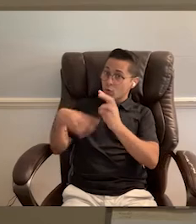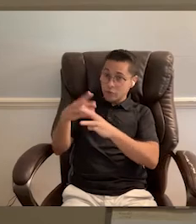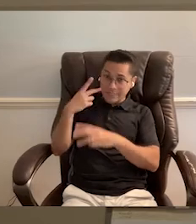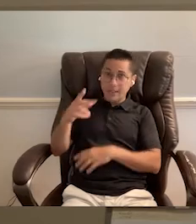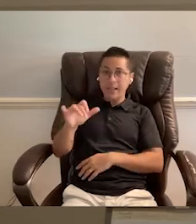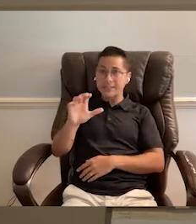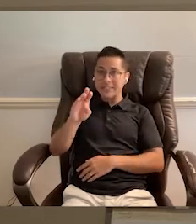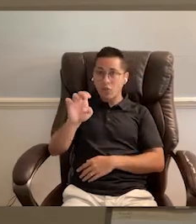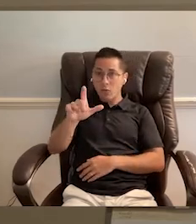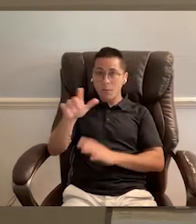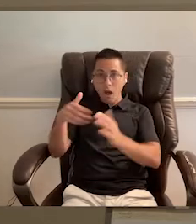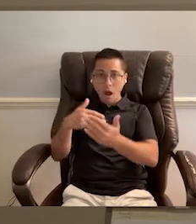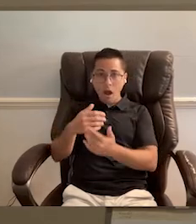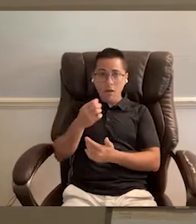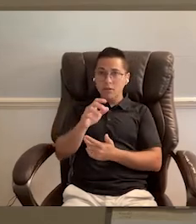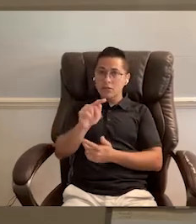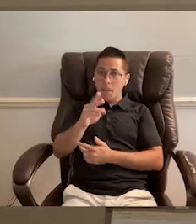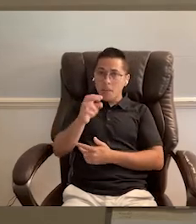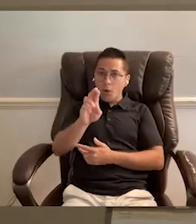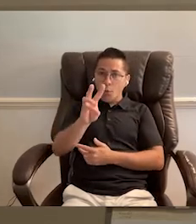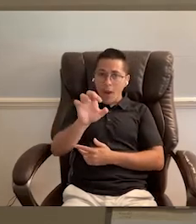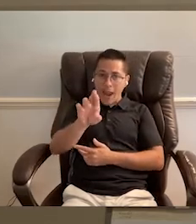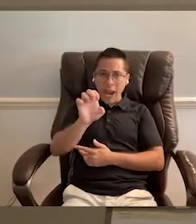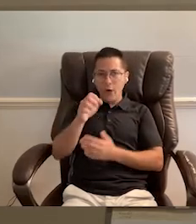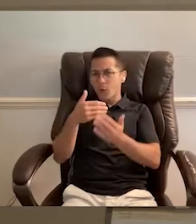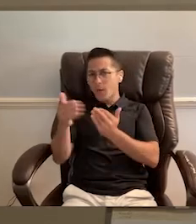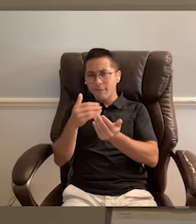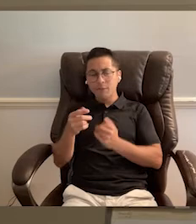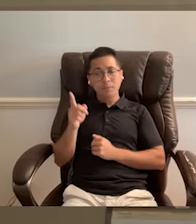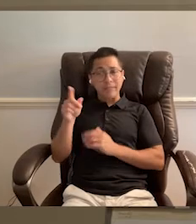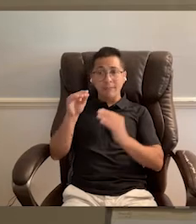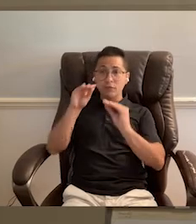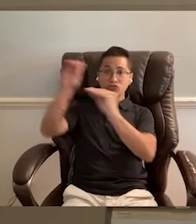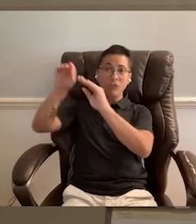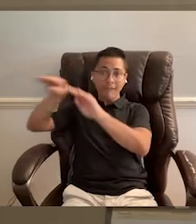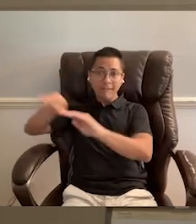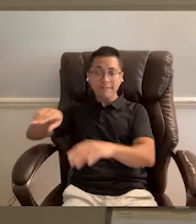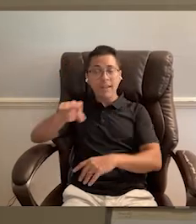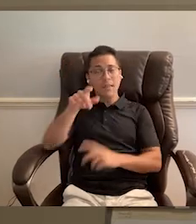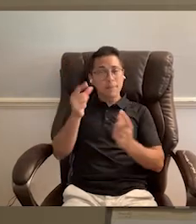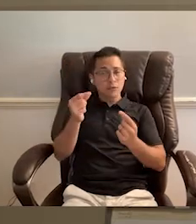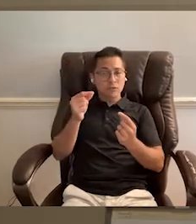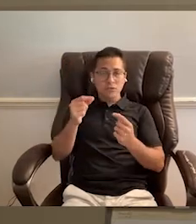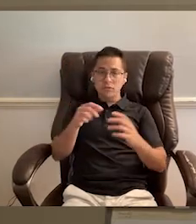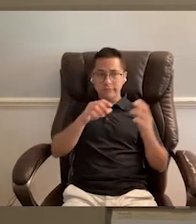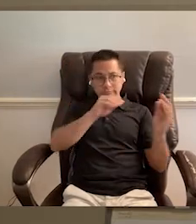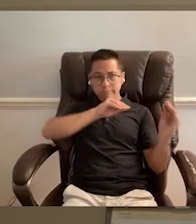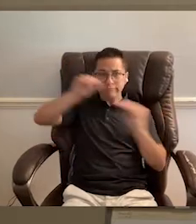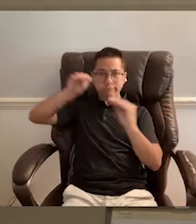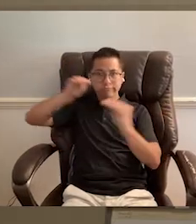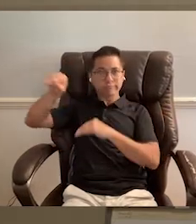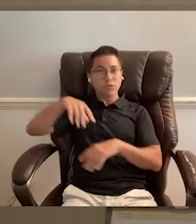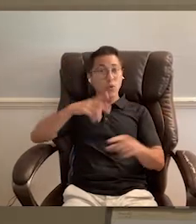fragile, or which side is up and so forth. So you have to observe and you have to be able to be efficient in loading the Loading box. back of a truck is 2D